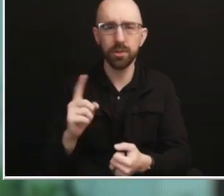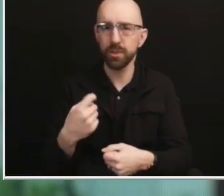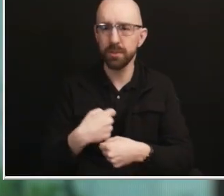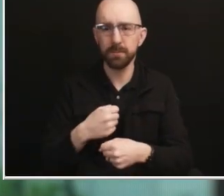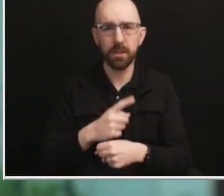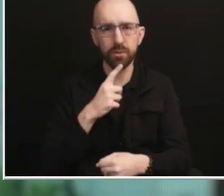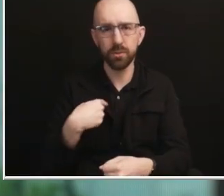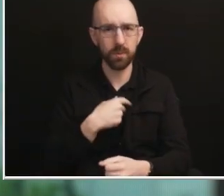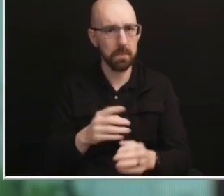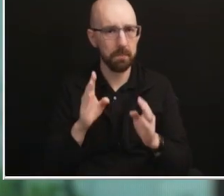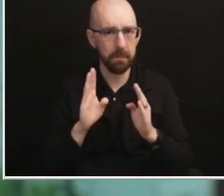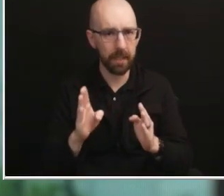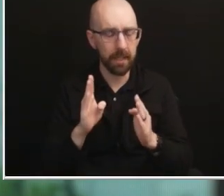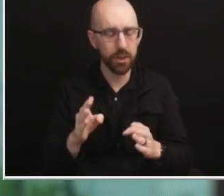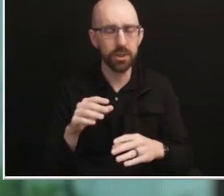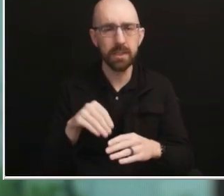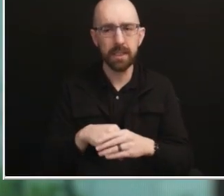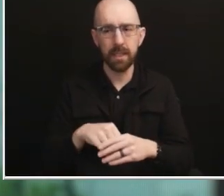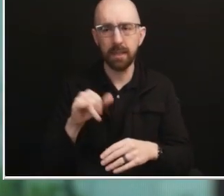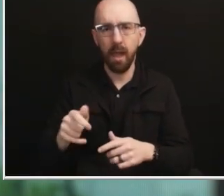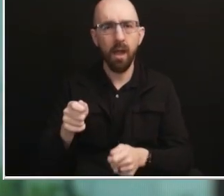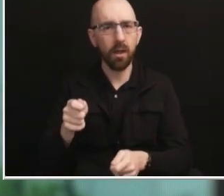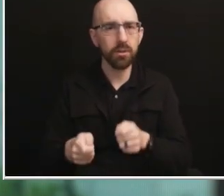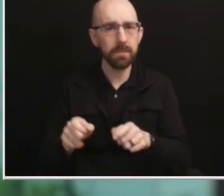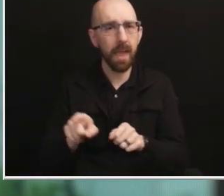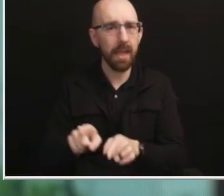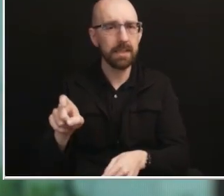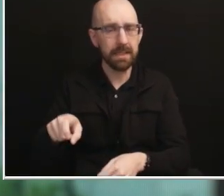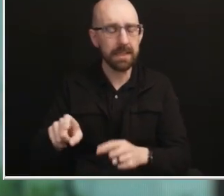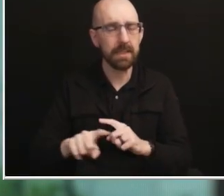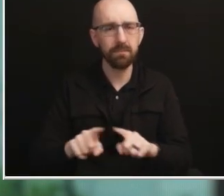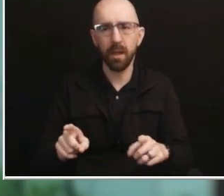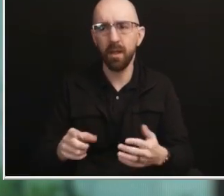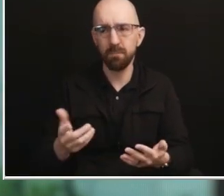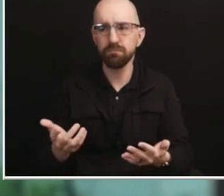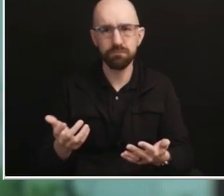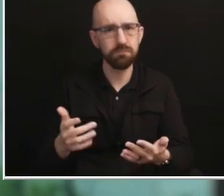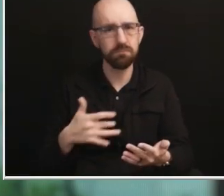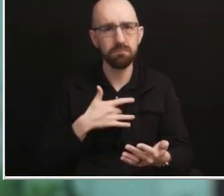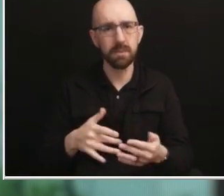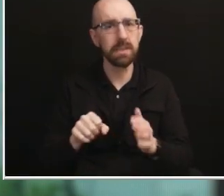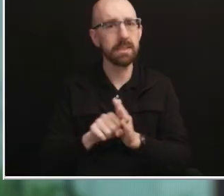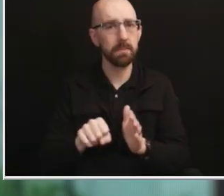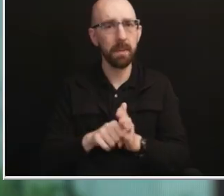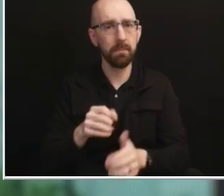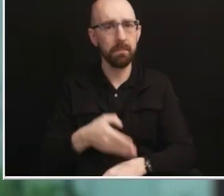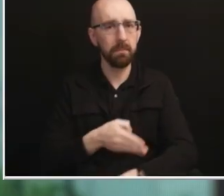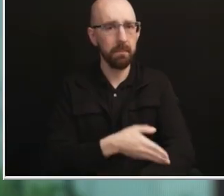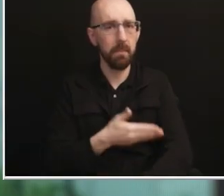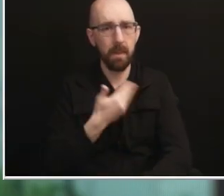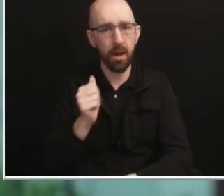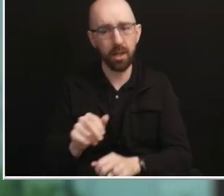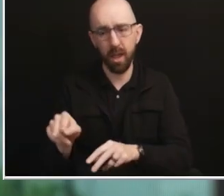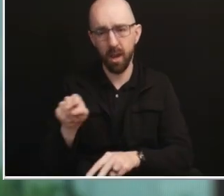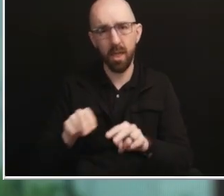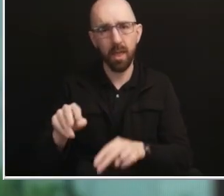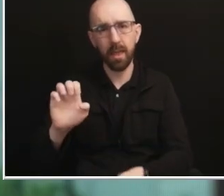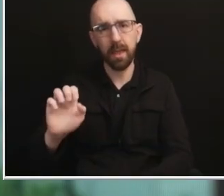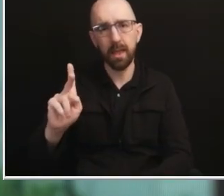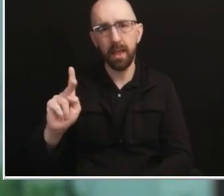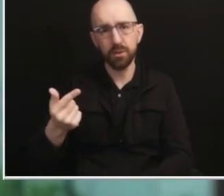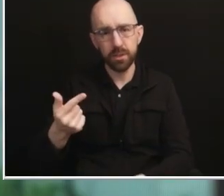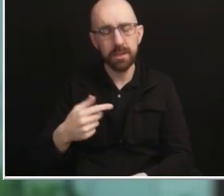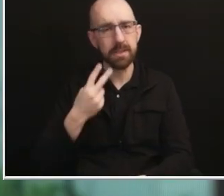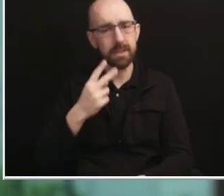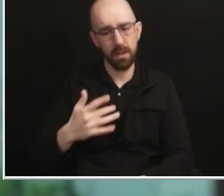attention and make adjustments as we need to. But usually symptoms get better. We can relook at things like echocardiograms and see the heart function